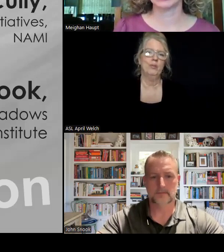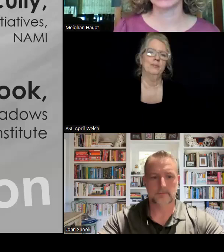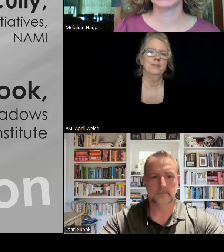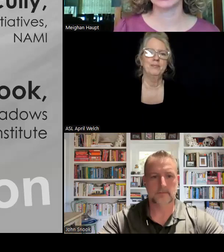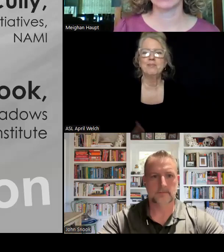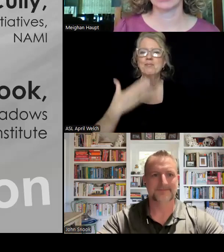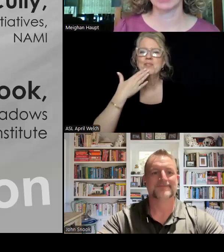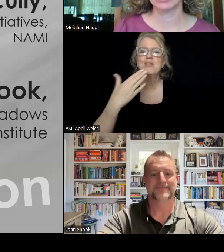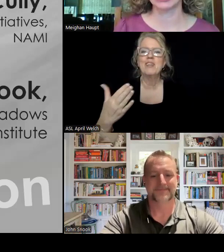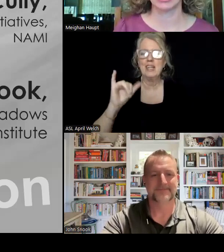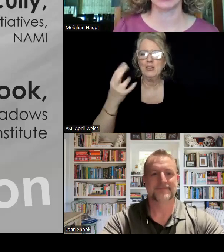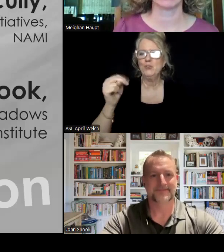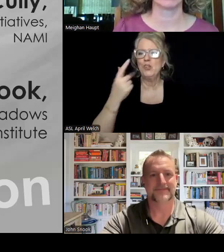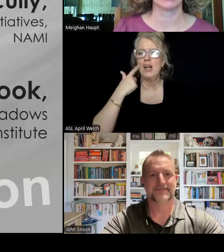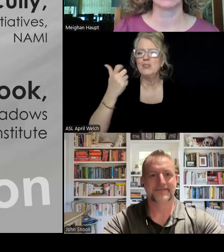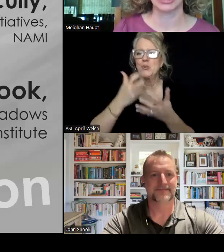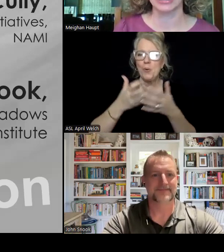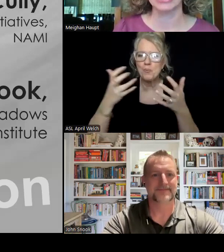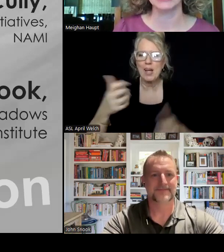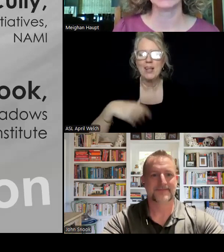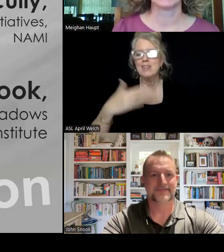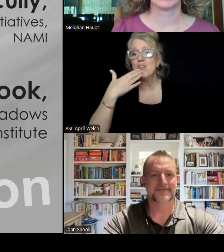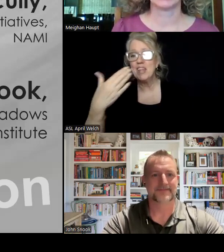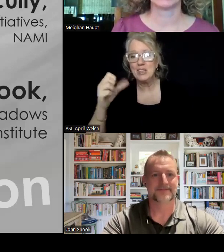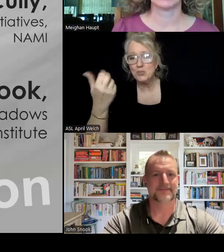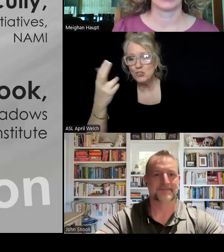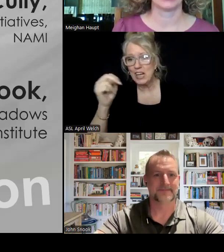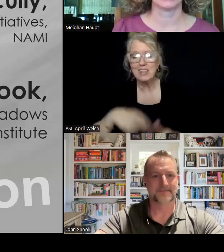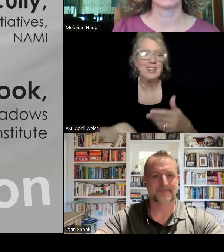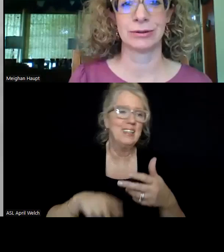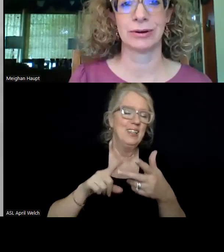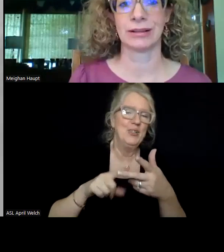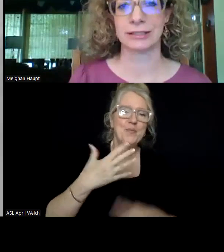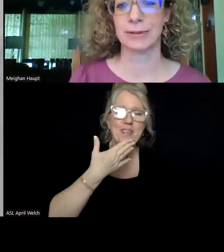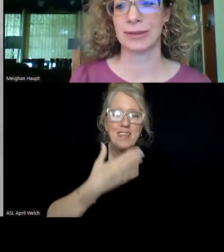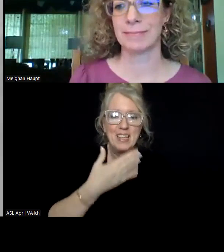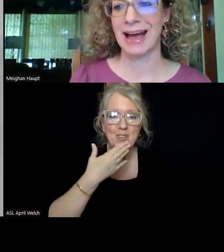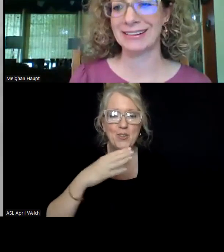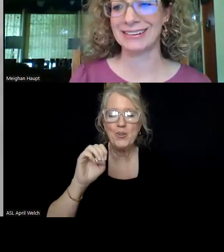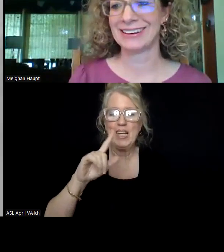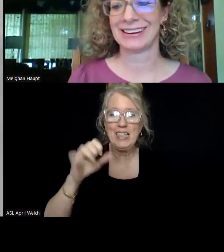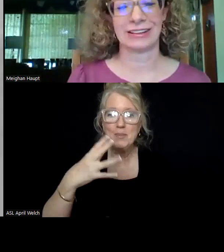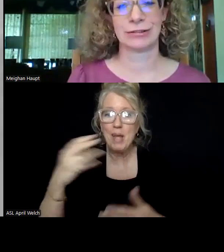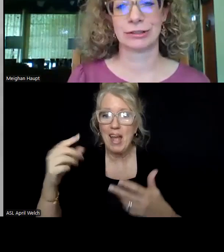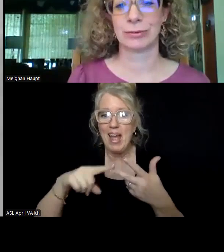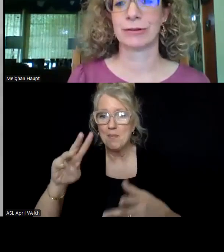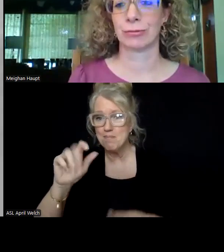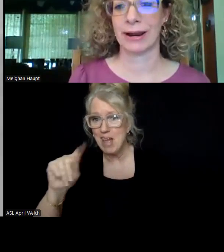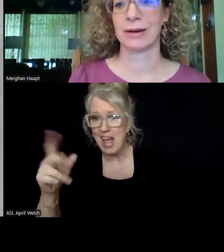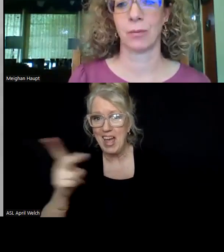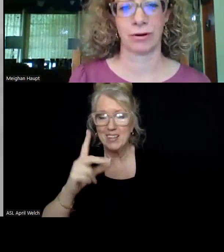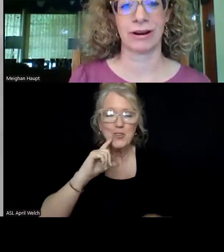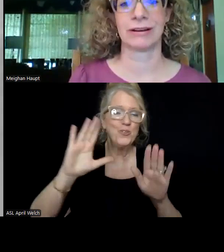Thank you, John, so very much. Thank you, Shannon. And thank you, Elizabeth and Matt. You're